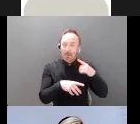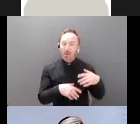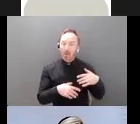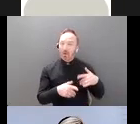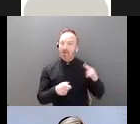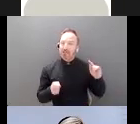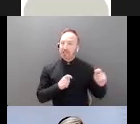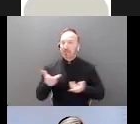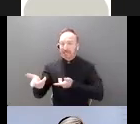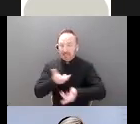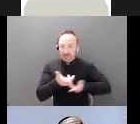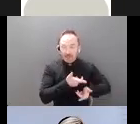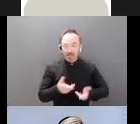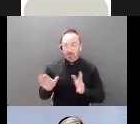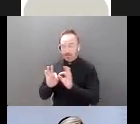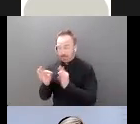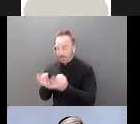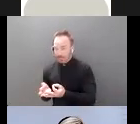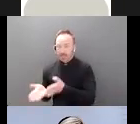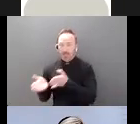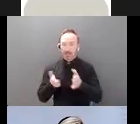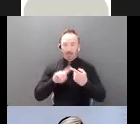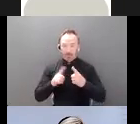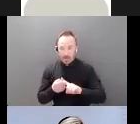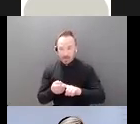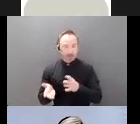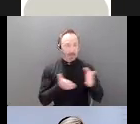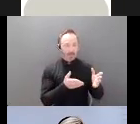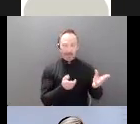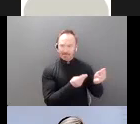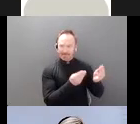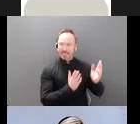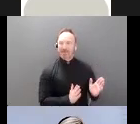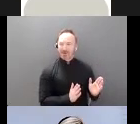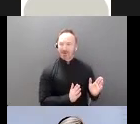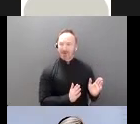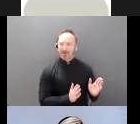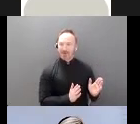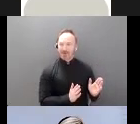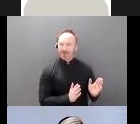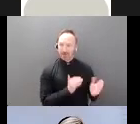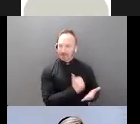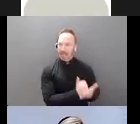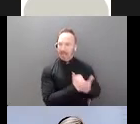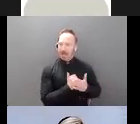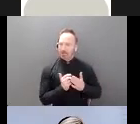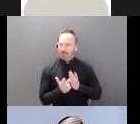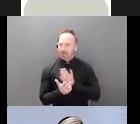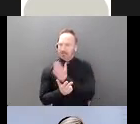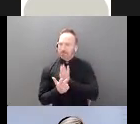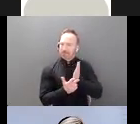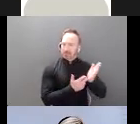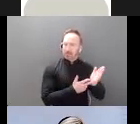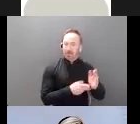family, friends, and as a mediator, right? So this is the key component or the key teaching model